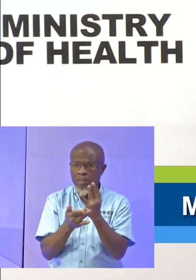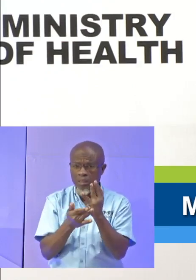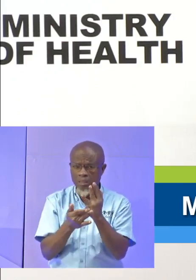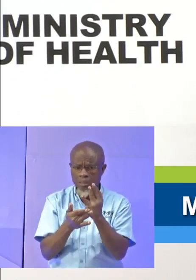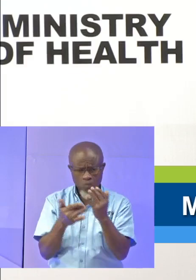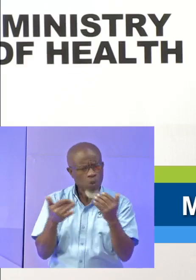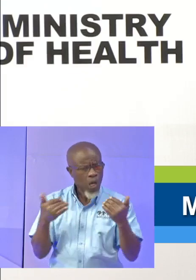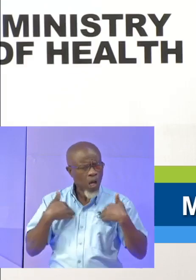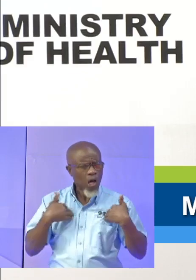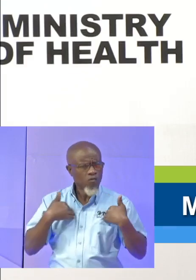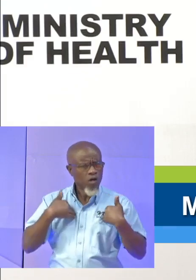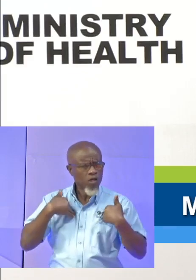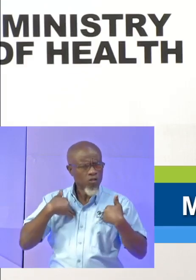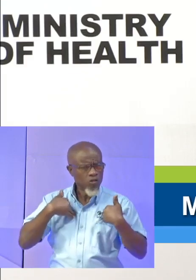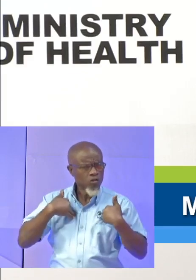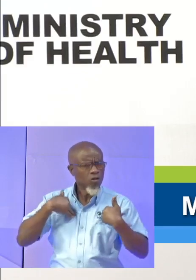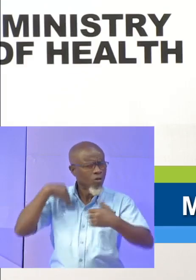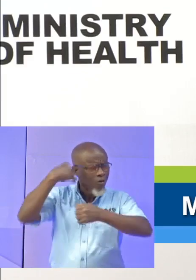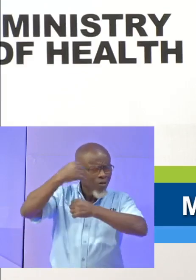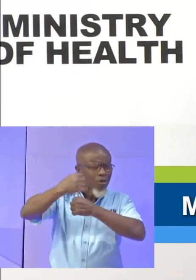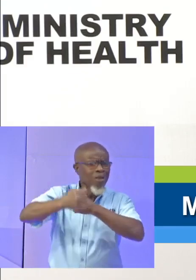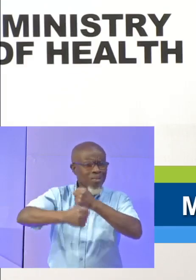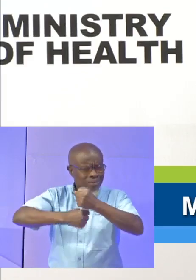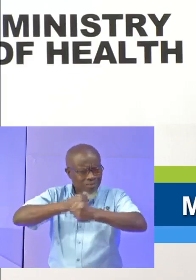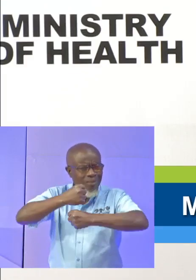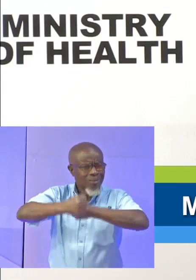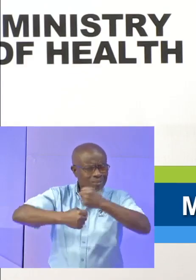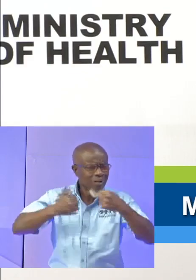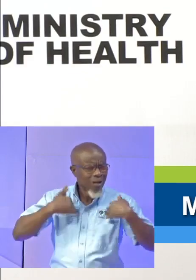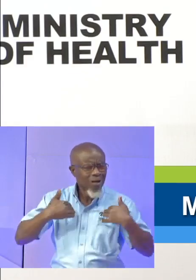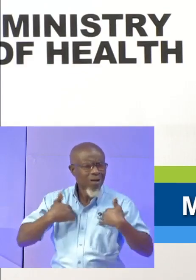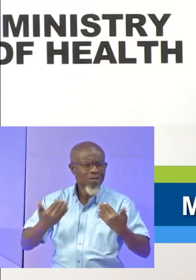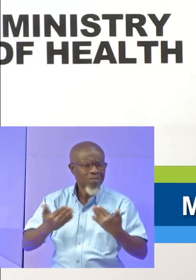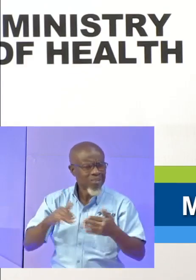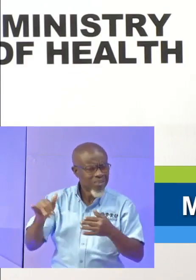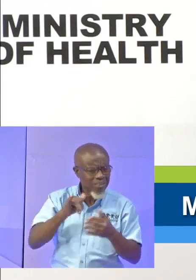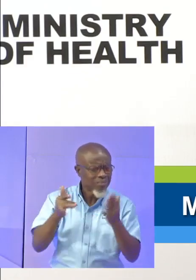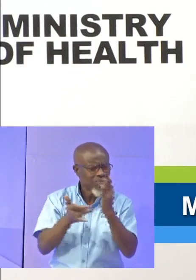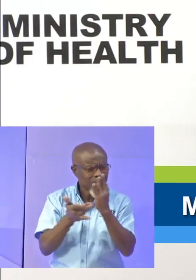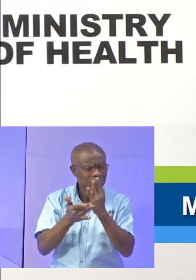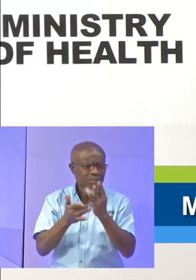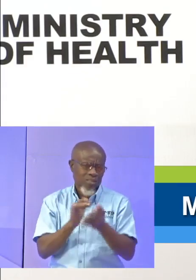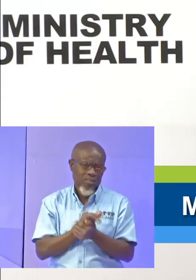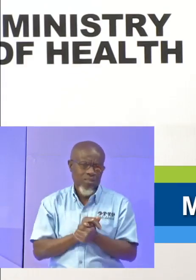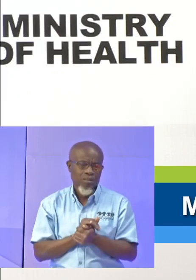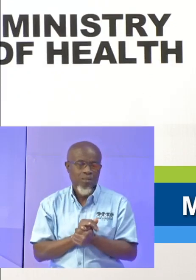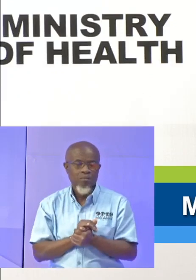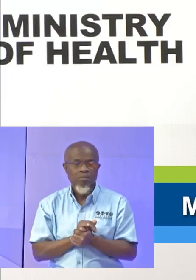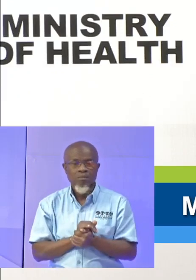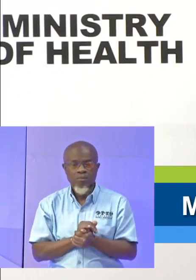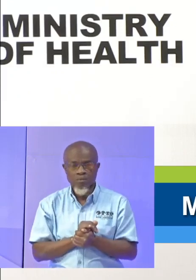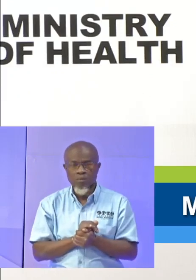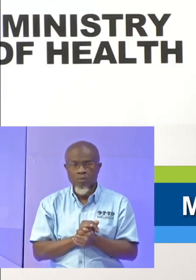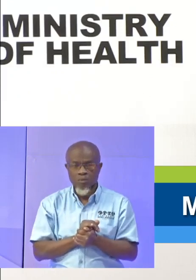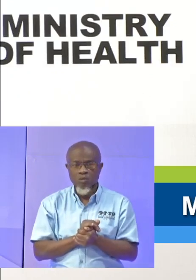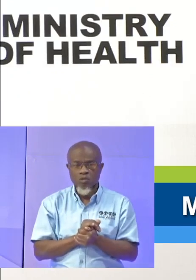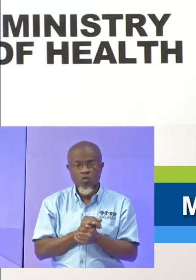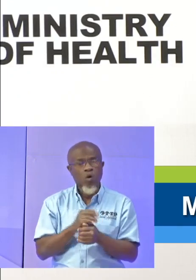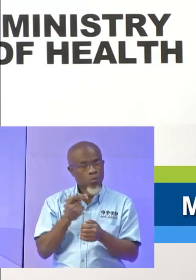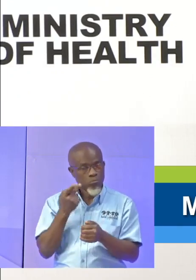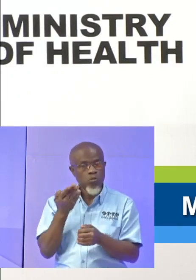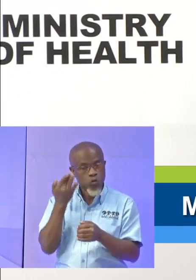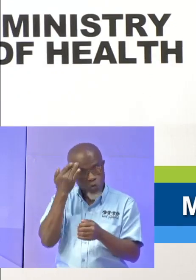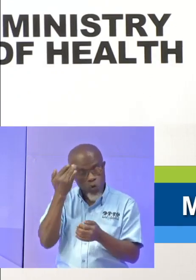in other vaccines. So the information related to proving their efficacy, safety, their formulation had already been